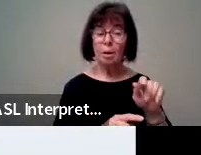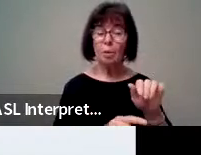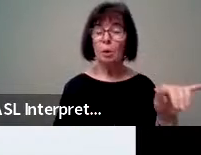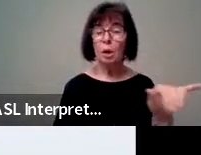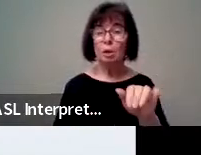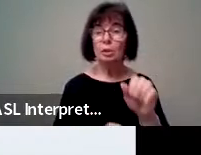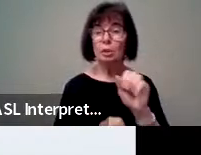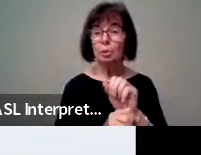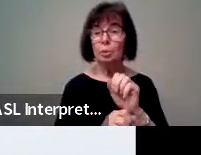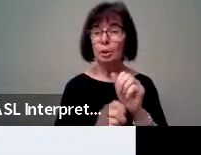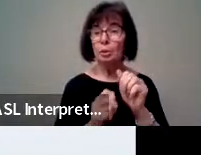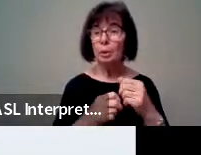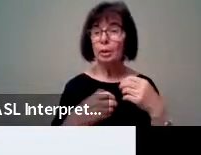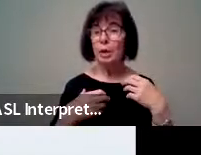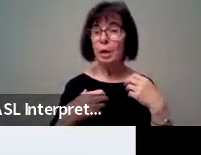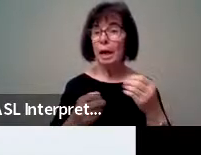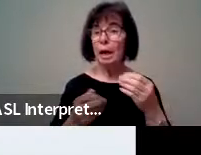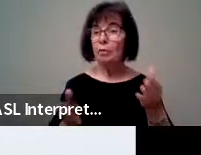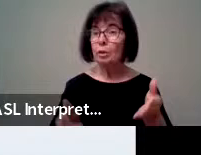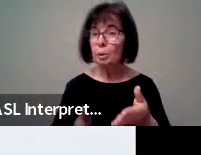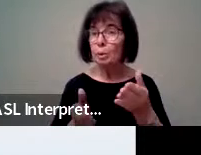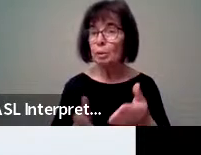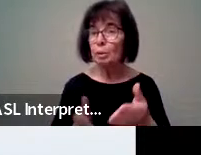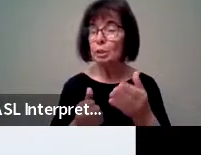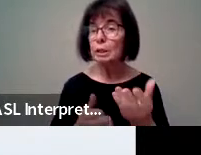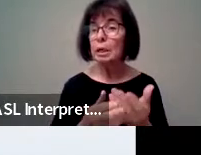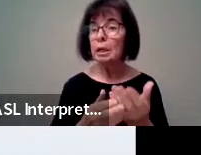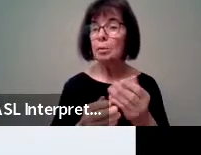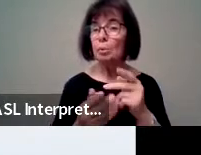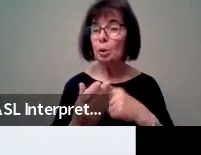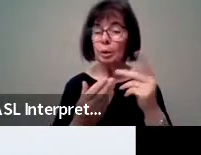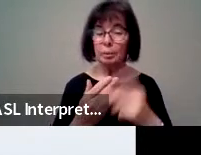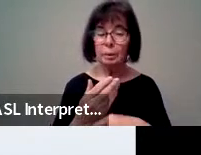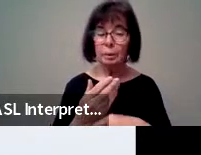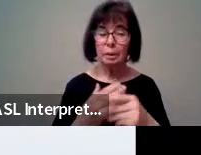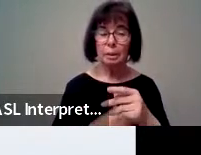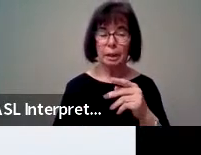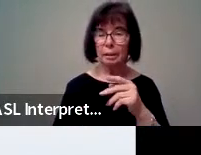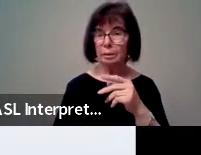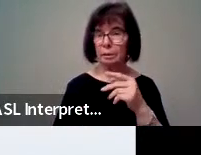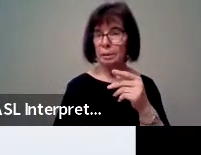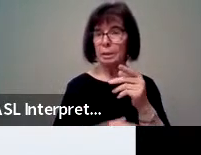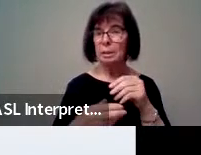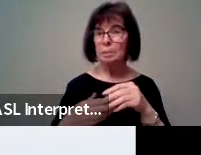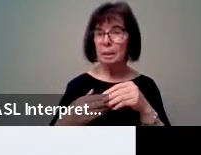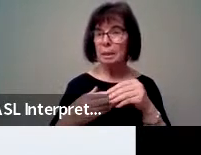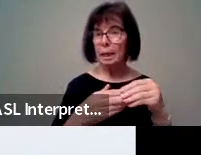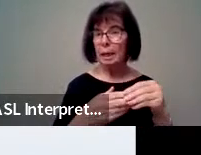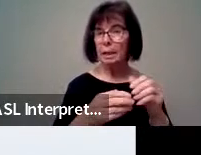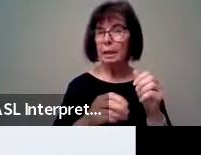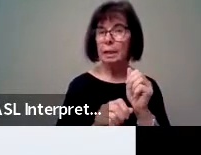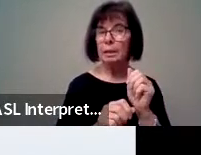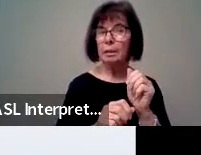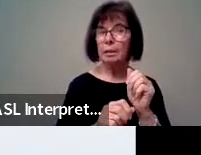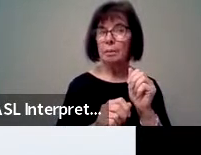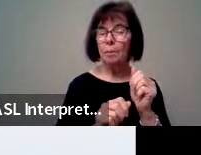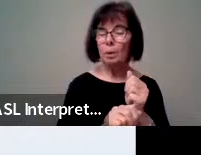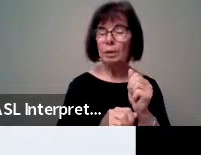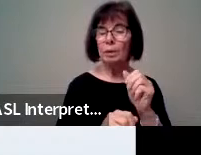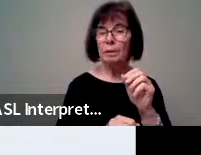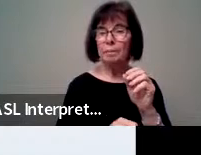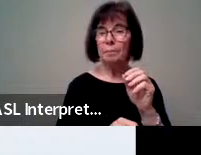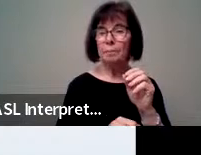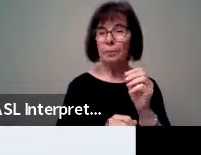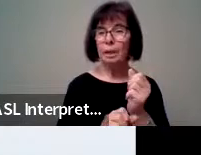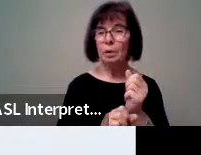health promotion and community partnership program that Dr. George Ayala has been leading, and working with our communications team and making